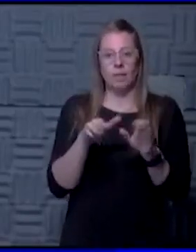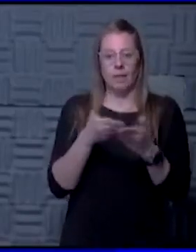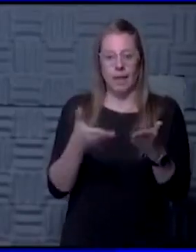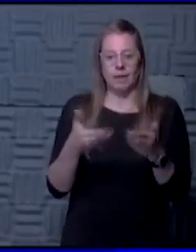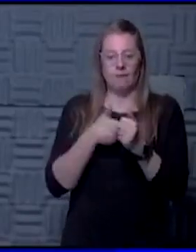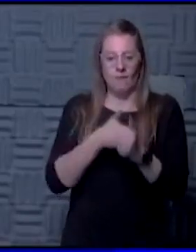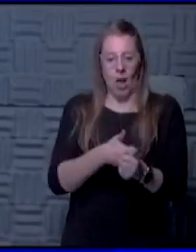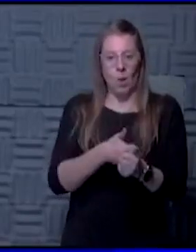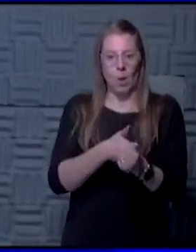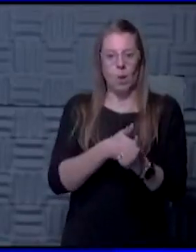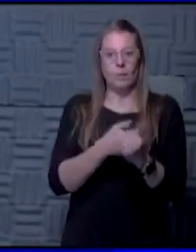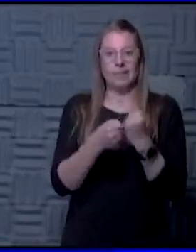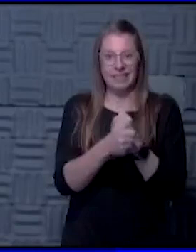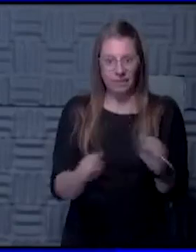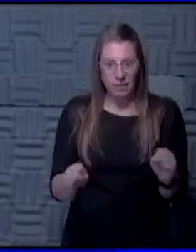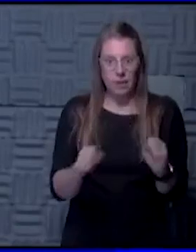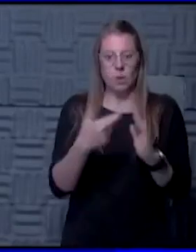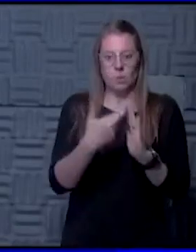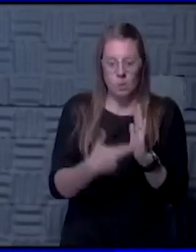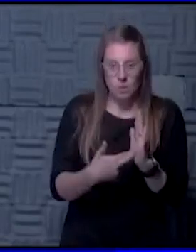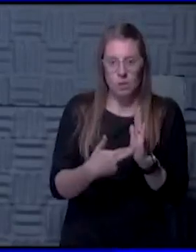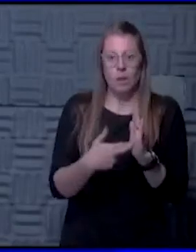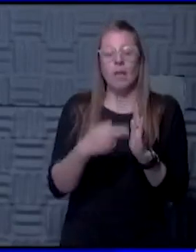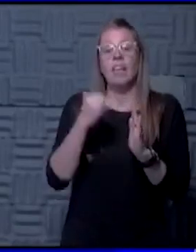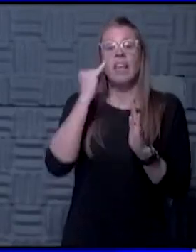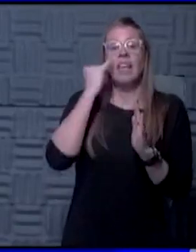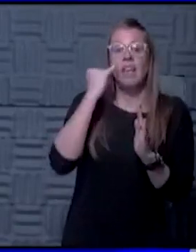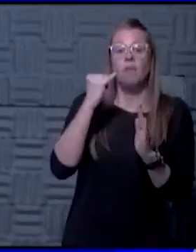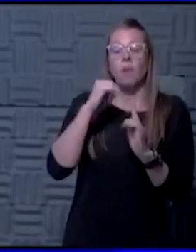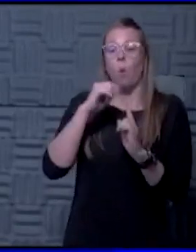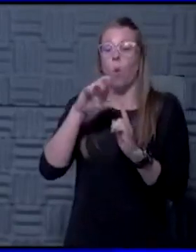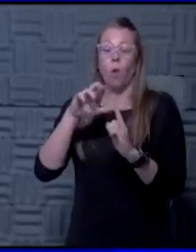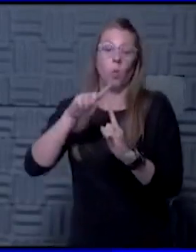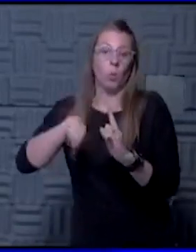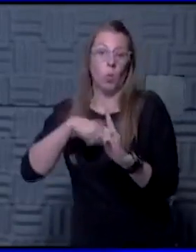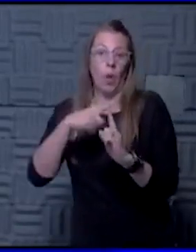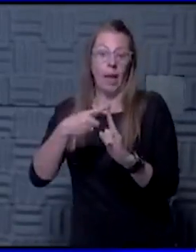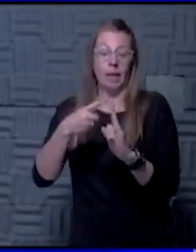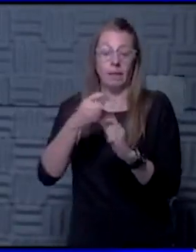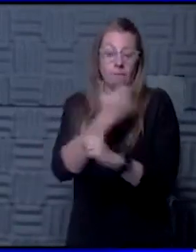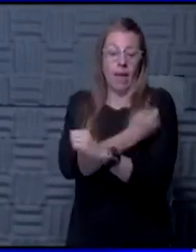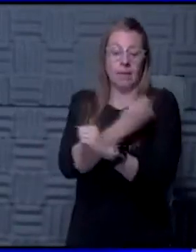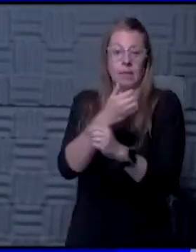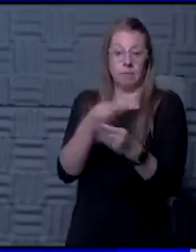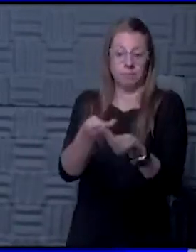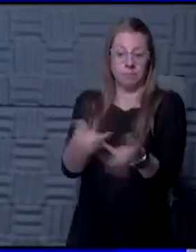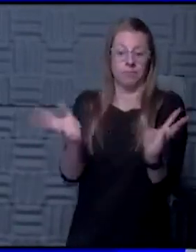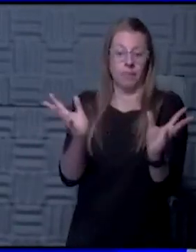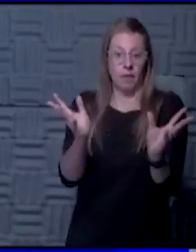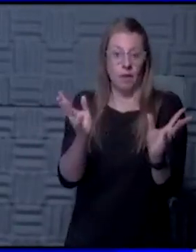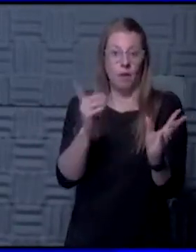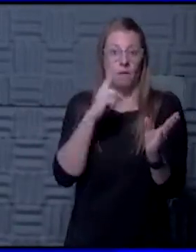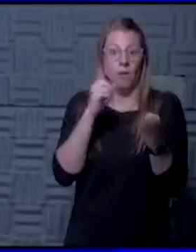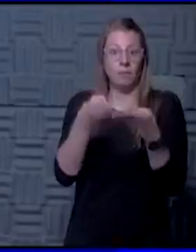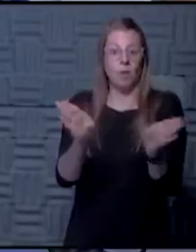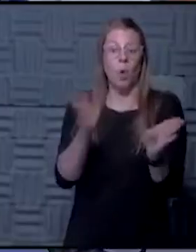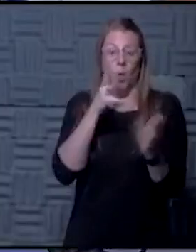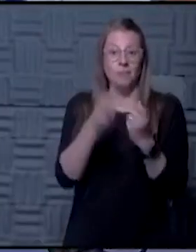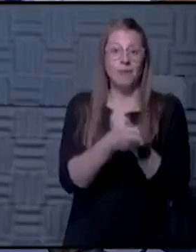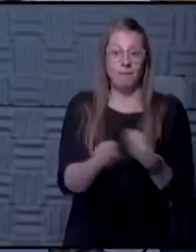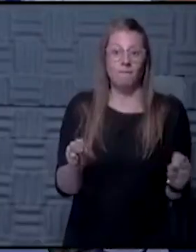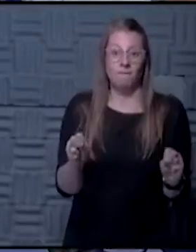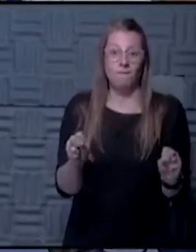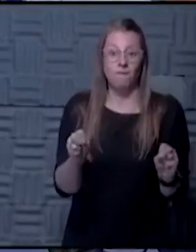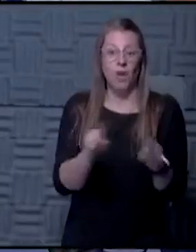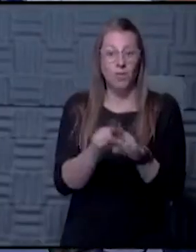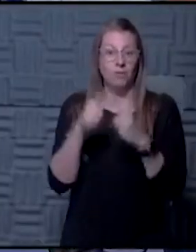book to look at safety, to make sure that if and when a vaccine is brought to the masses, it will be safe and efficacious. Yeah, I